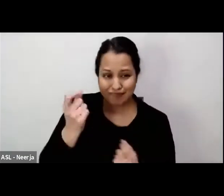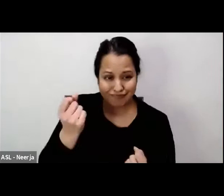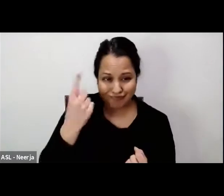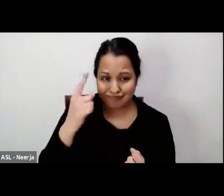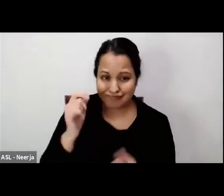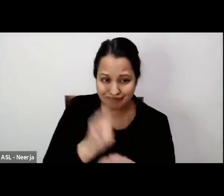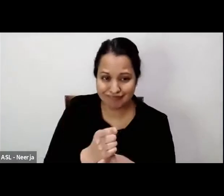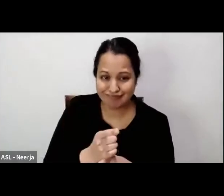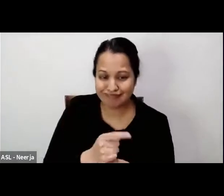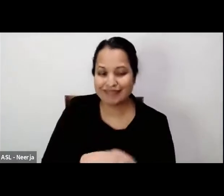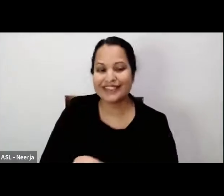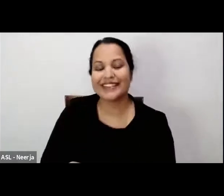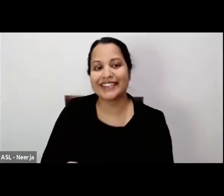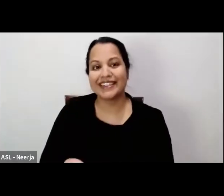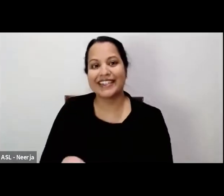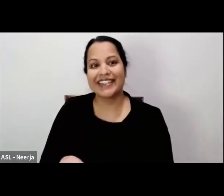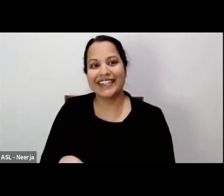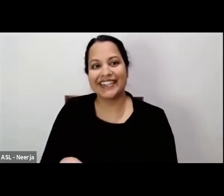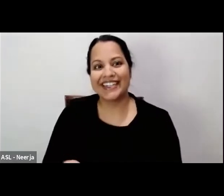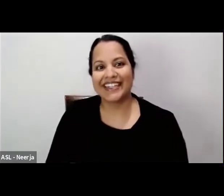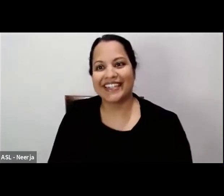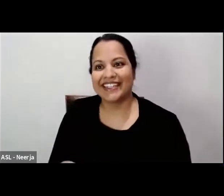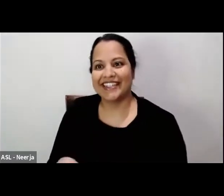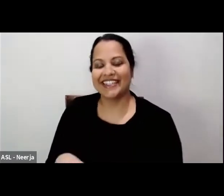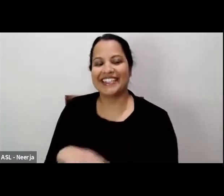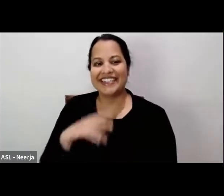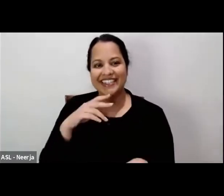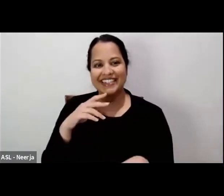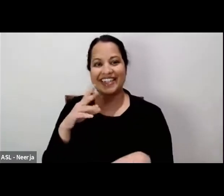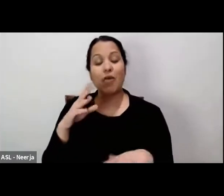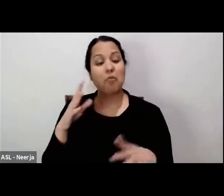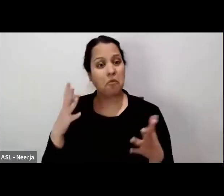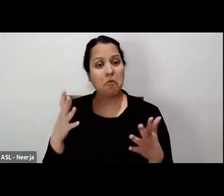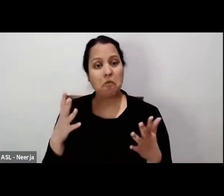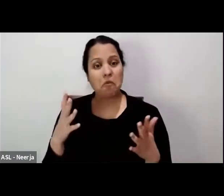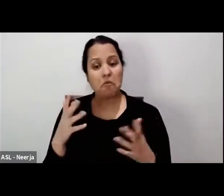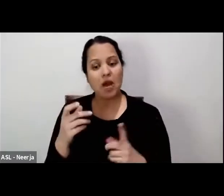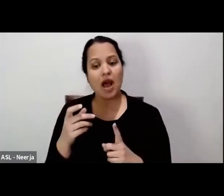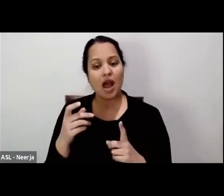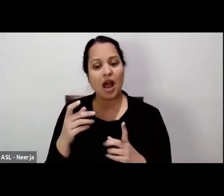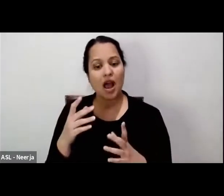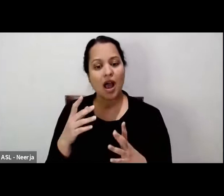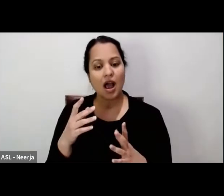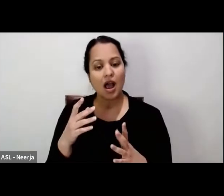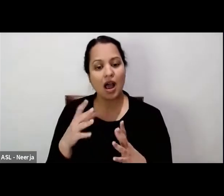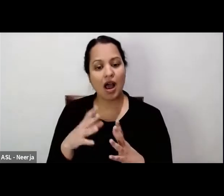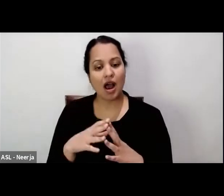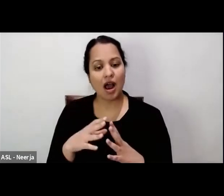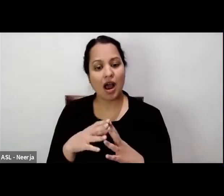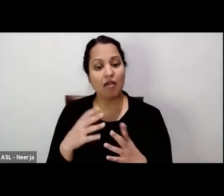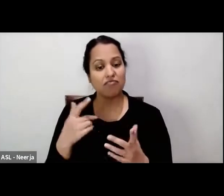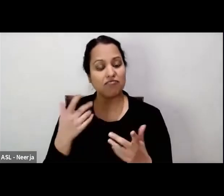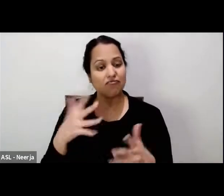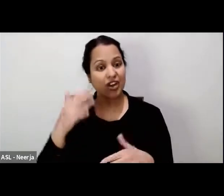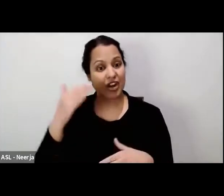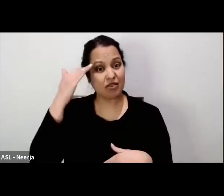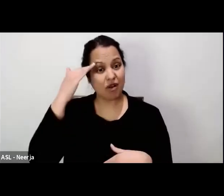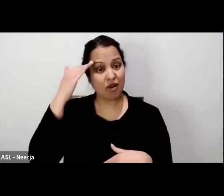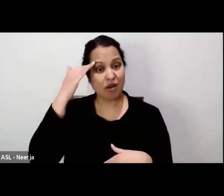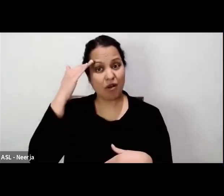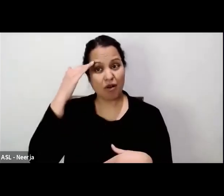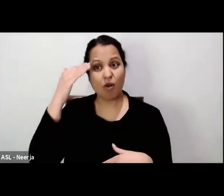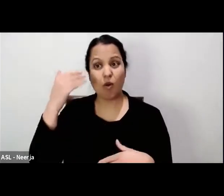in the background. But speaking of, we know that actually there